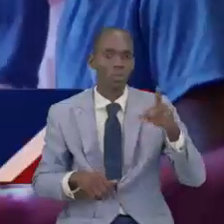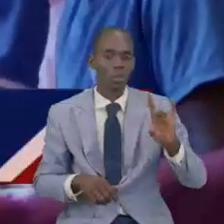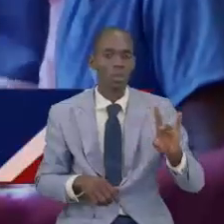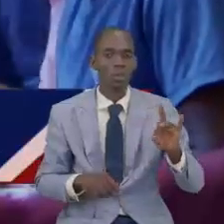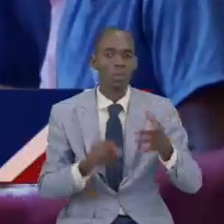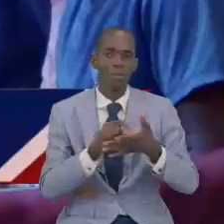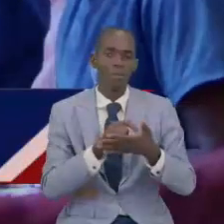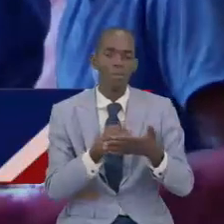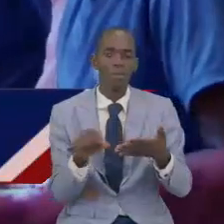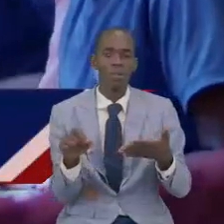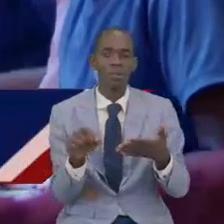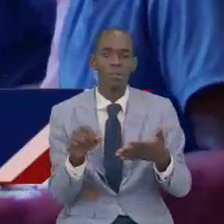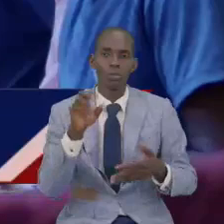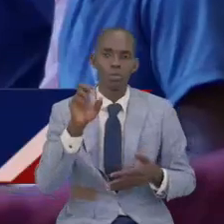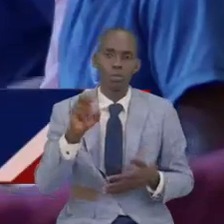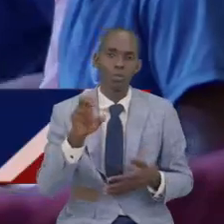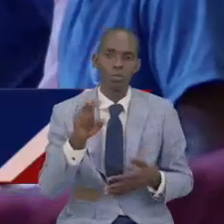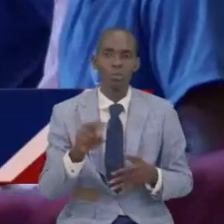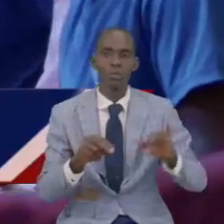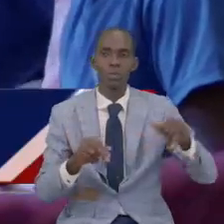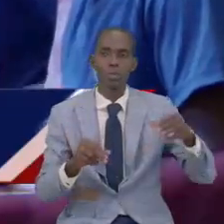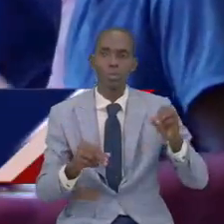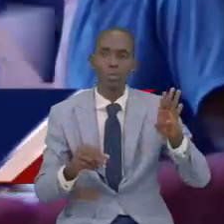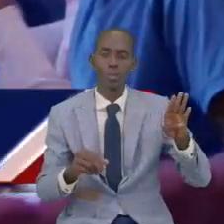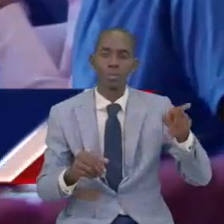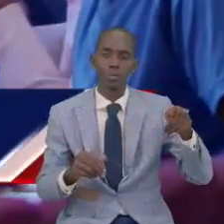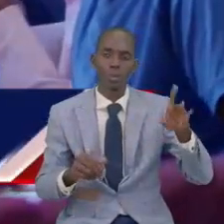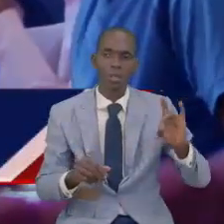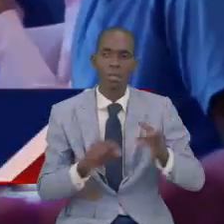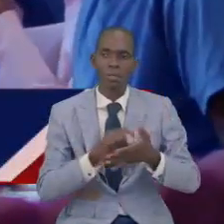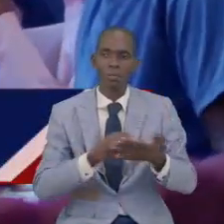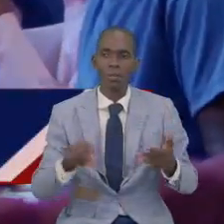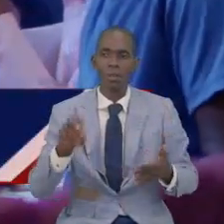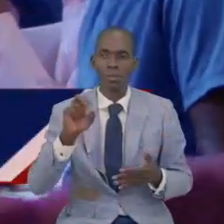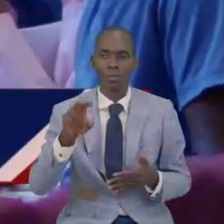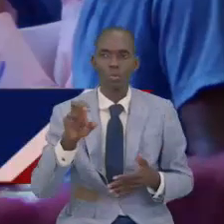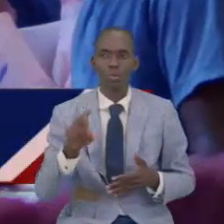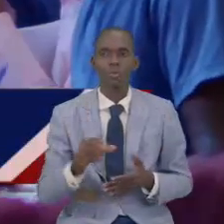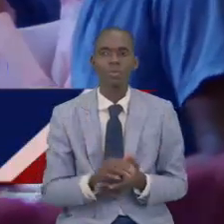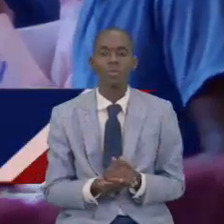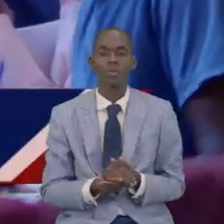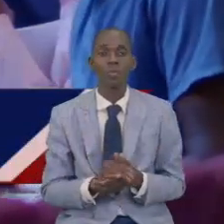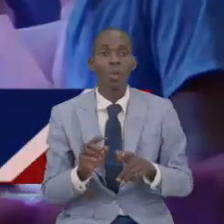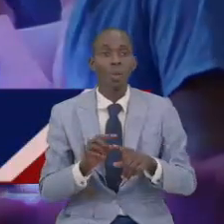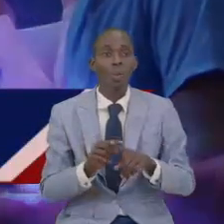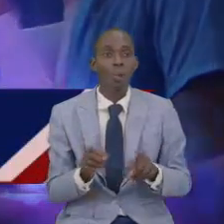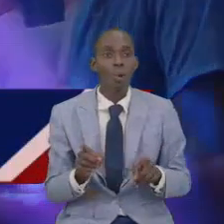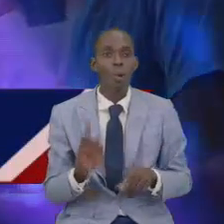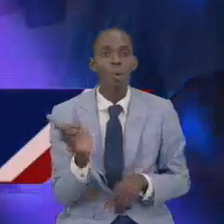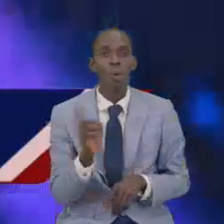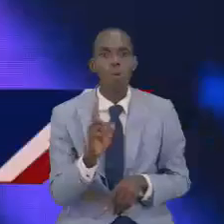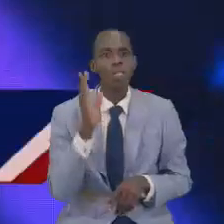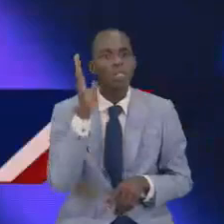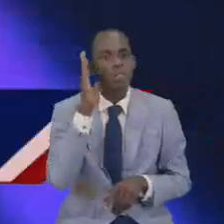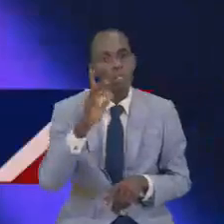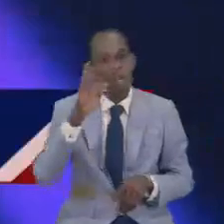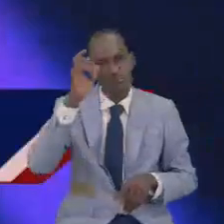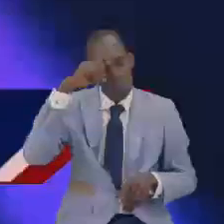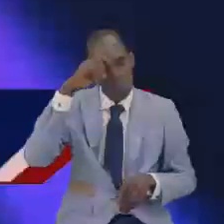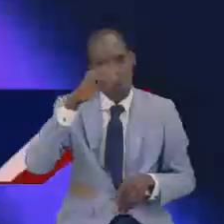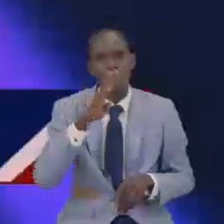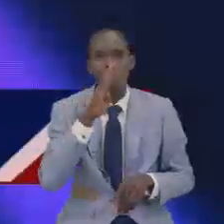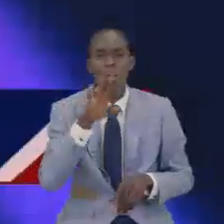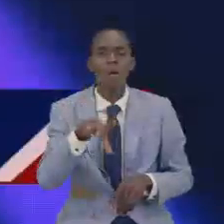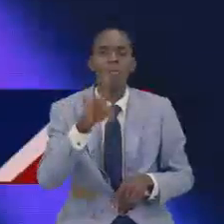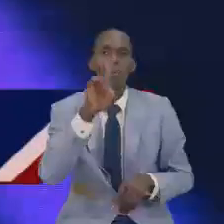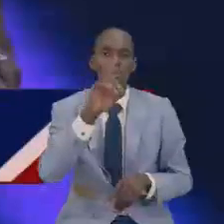and I'm reading from verse 12. In Job chapter 28, reading from verse 12, but where shall wisdom be